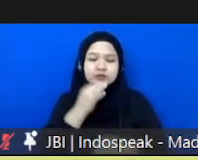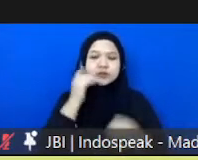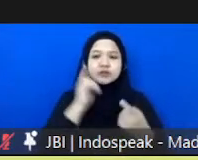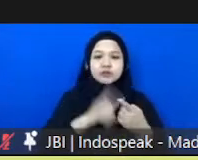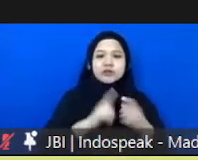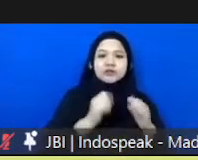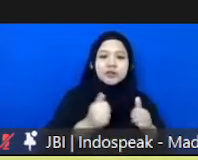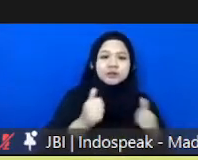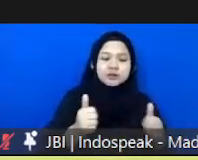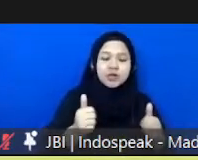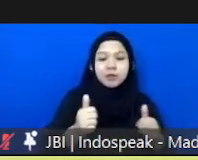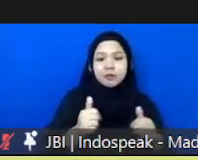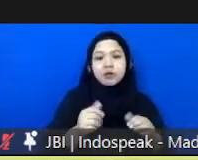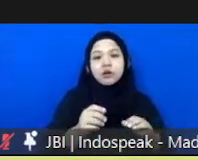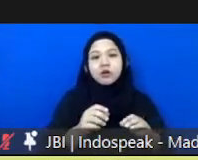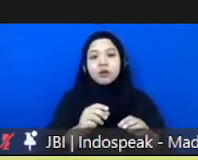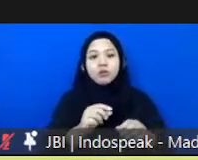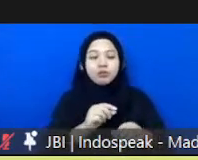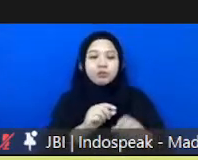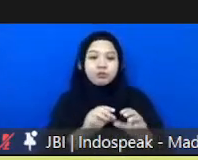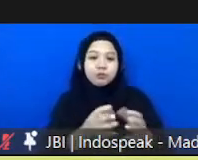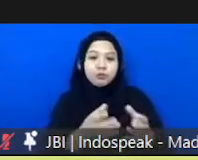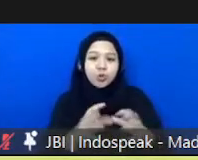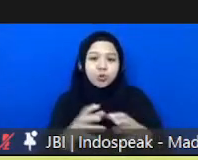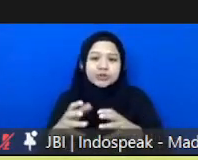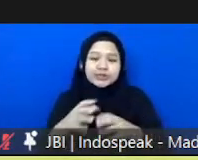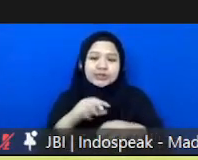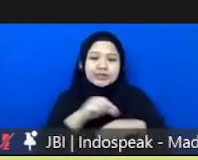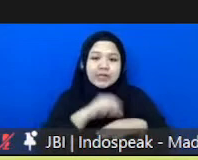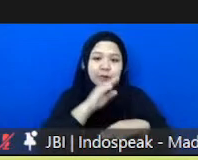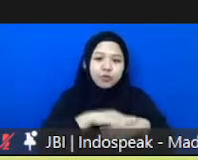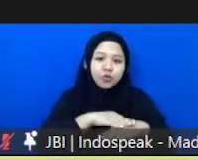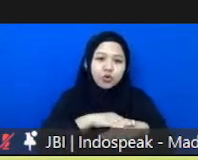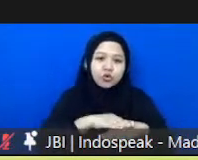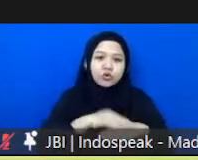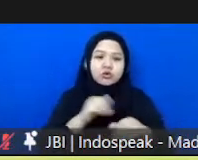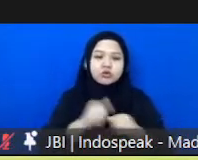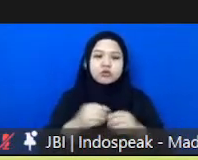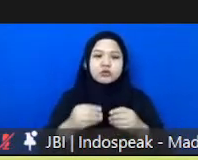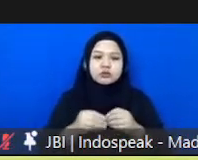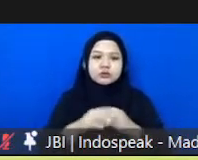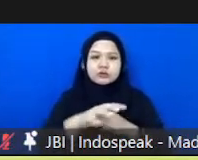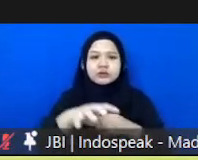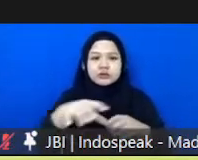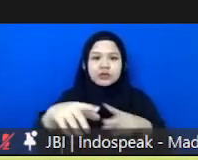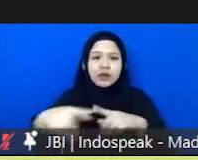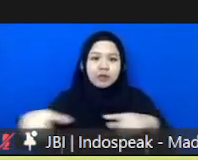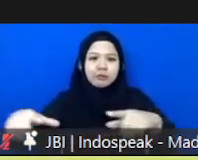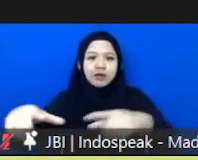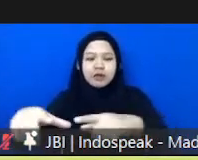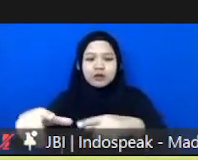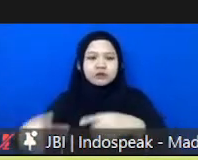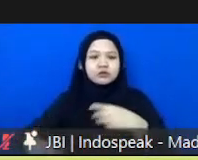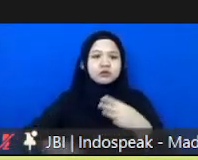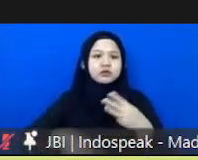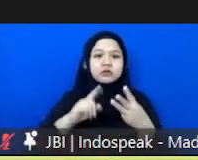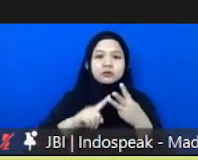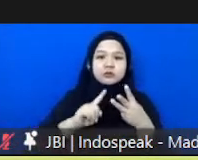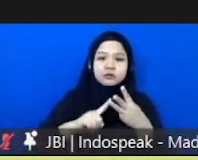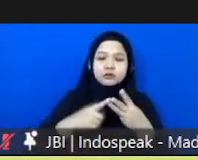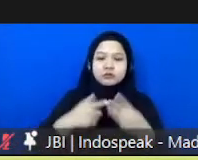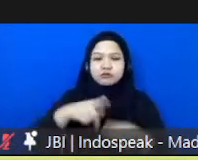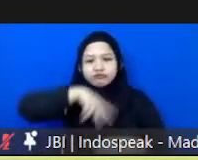memproduksi nyamuknya, yang kedua adalah mempersiapkan untuk penyebaran ke lapangannya, yang ketiga adalah bagaimana kita